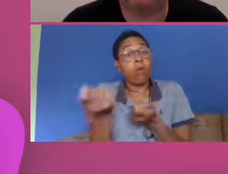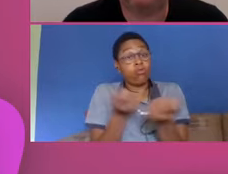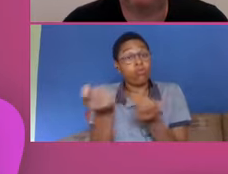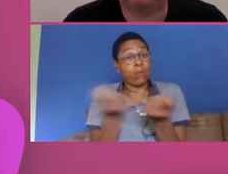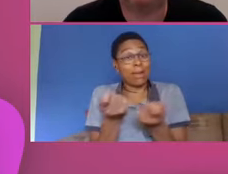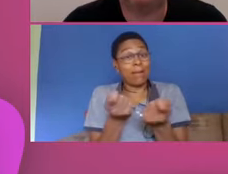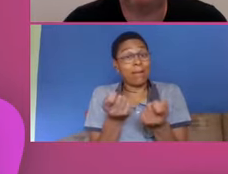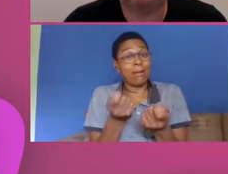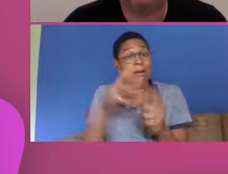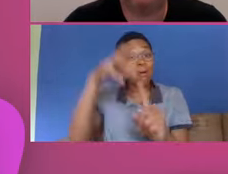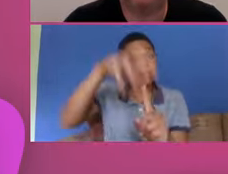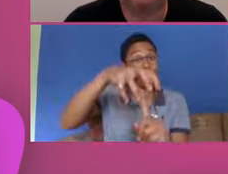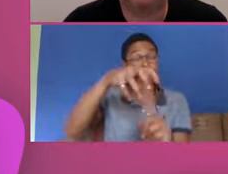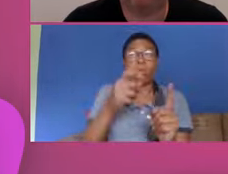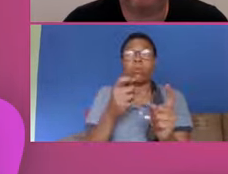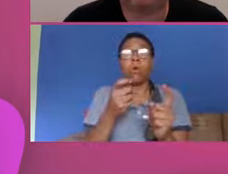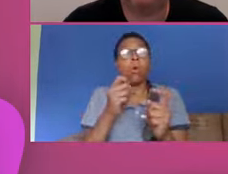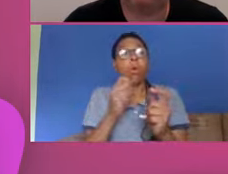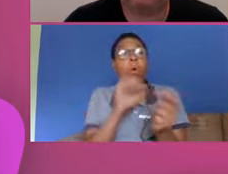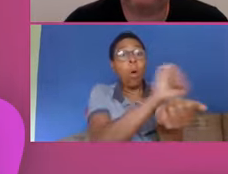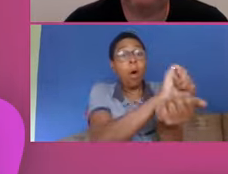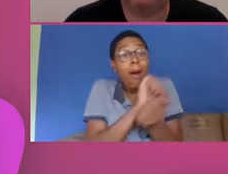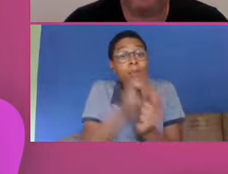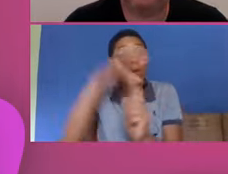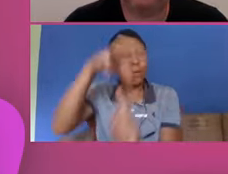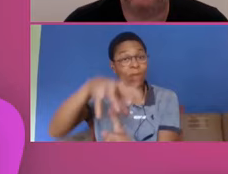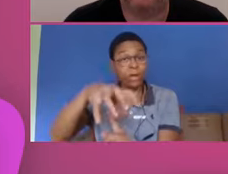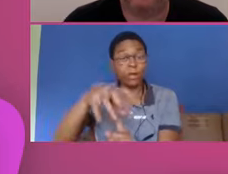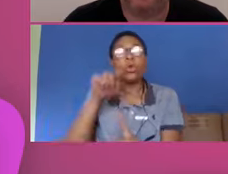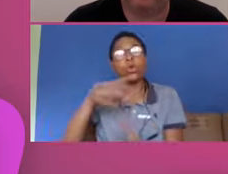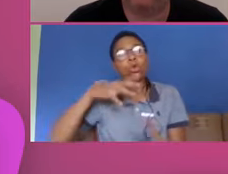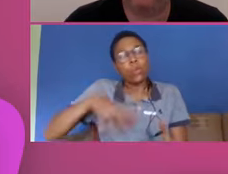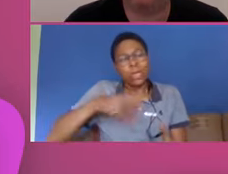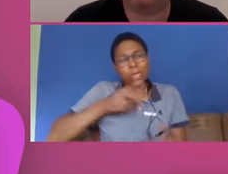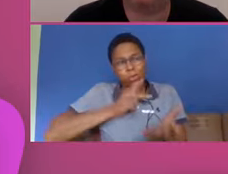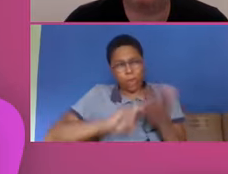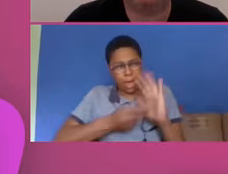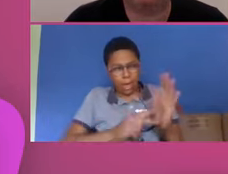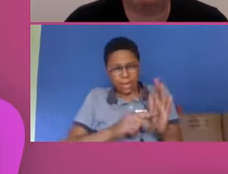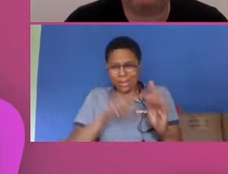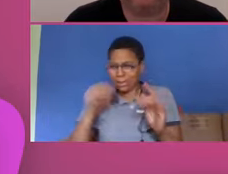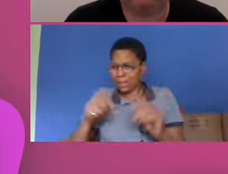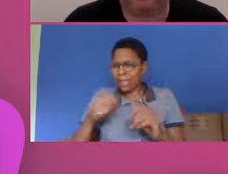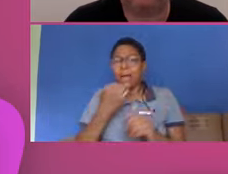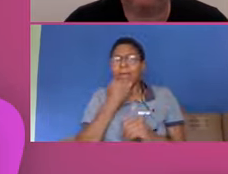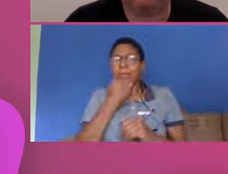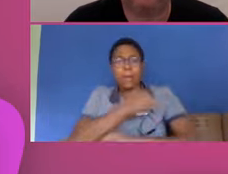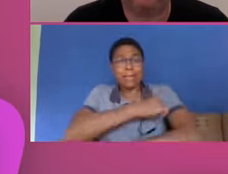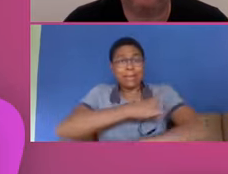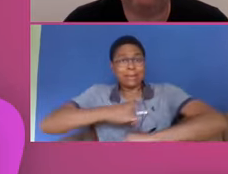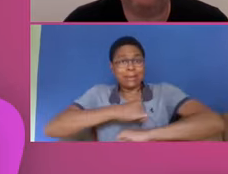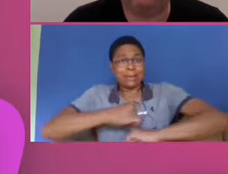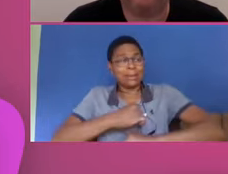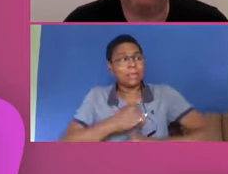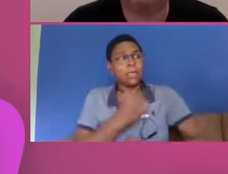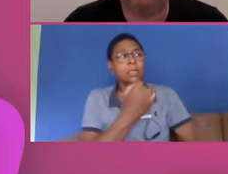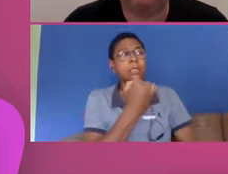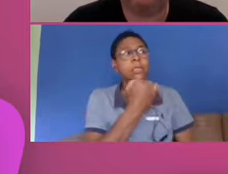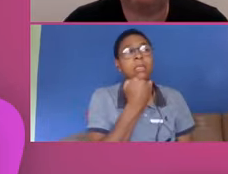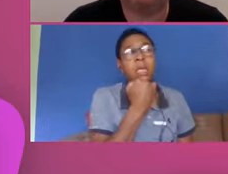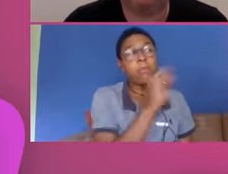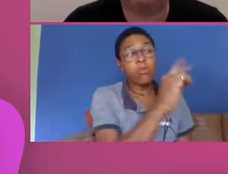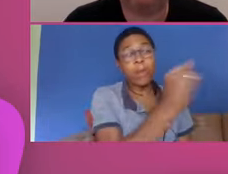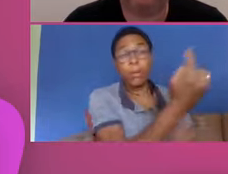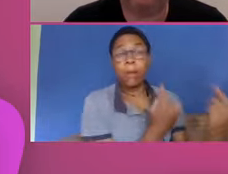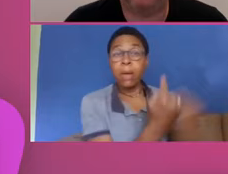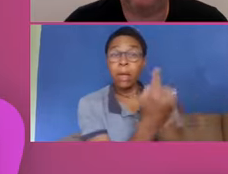should consider social distancing and matching capacity to that. How common touch points are safely managed, and communicate this work